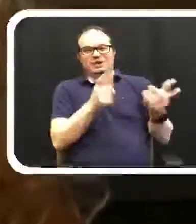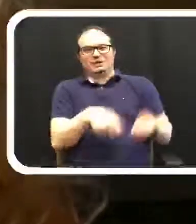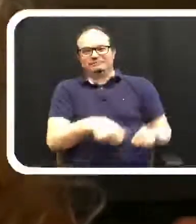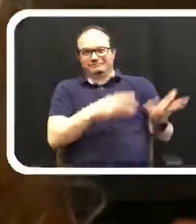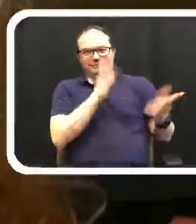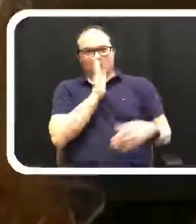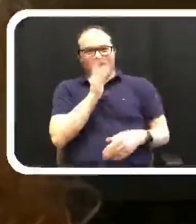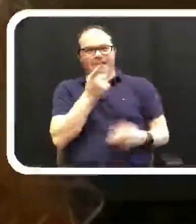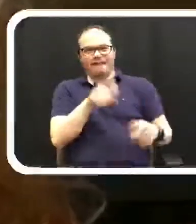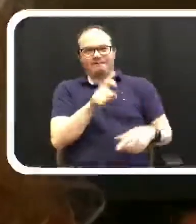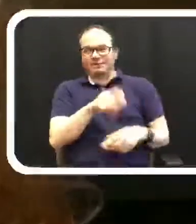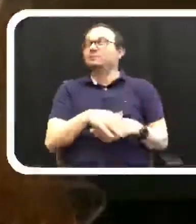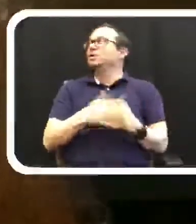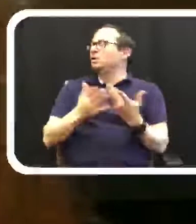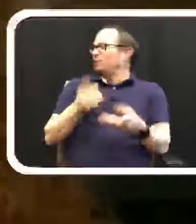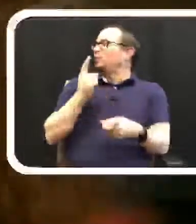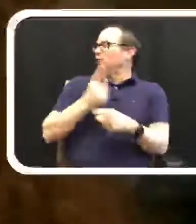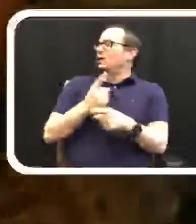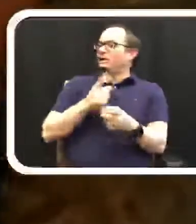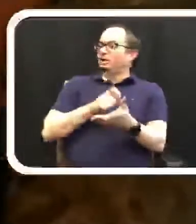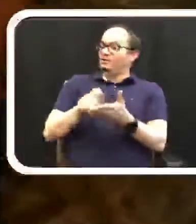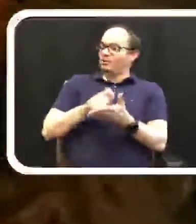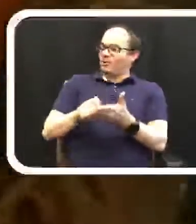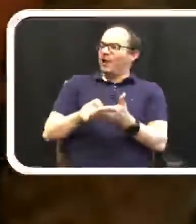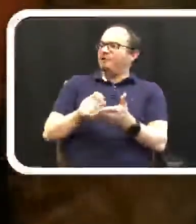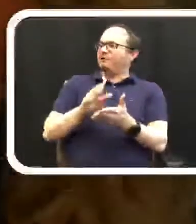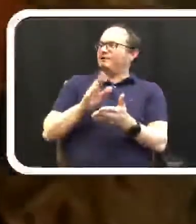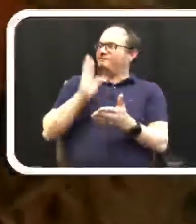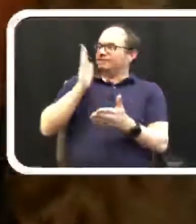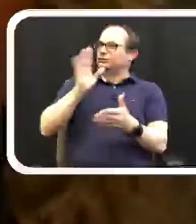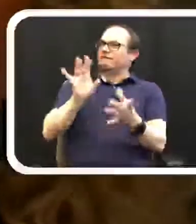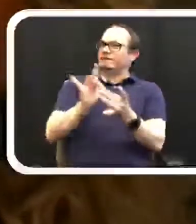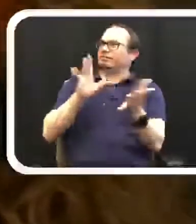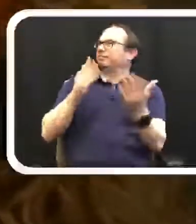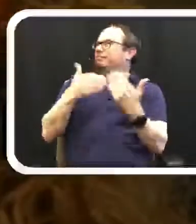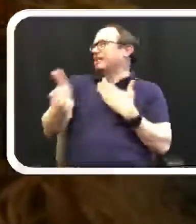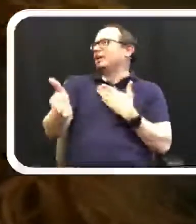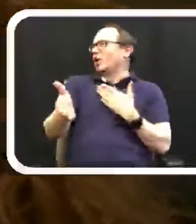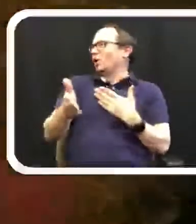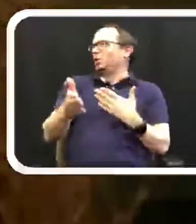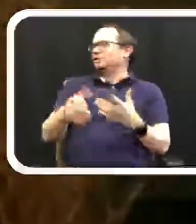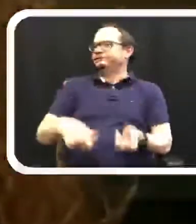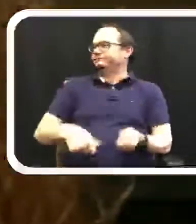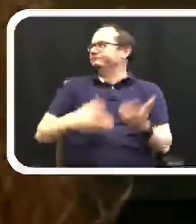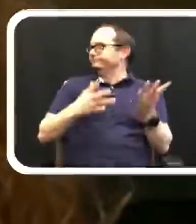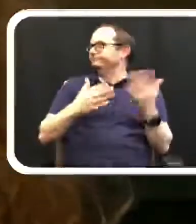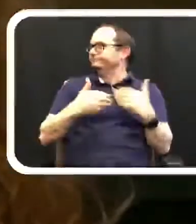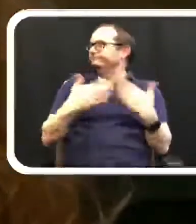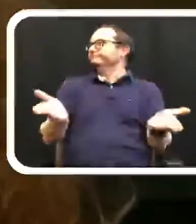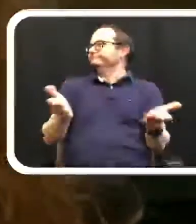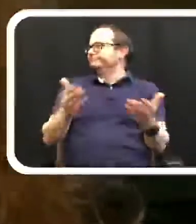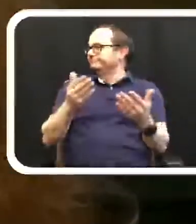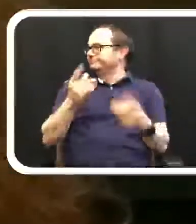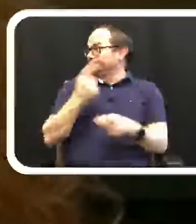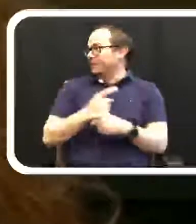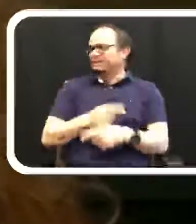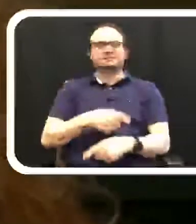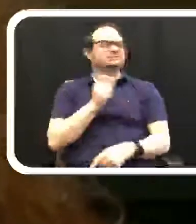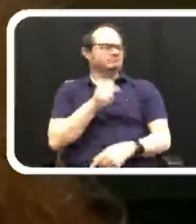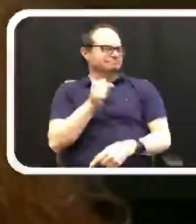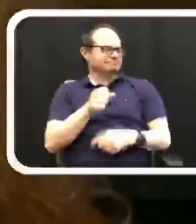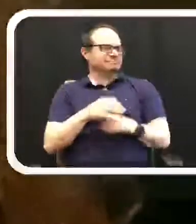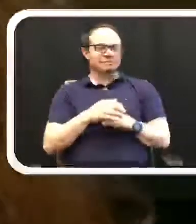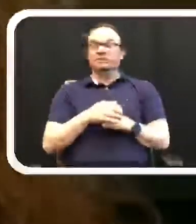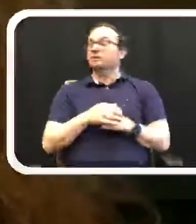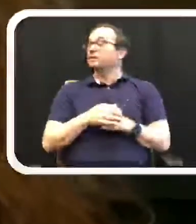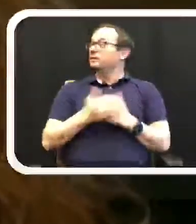when it's done, and you've got to let it go at some point, right? You've just got to let it go. Absolutely. Yeah. So